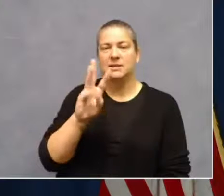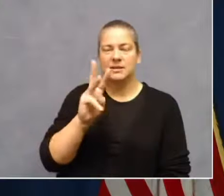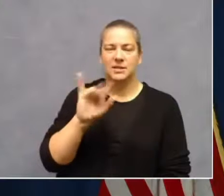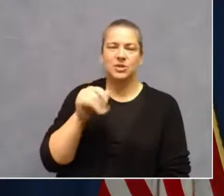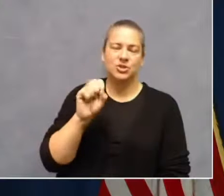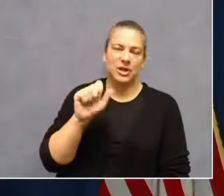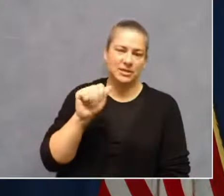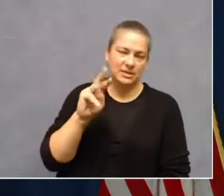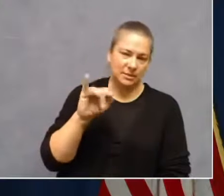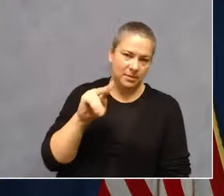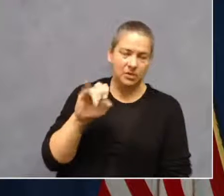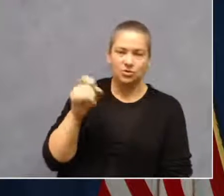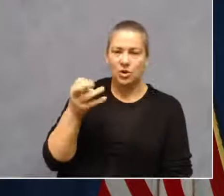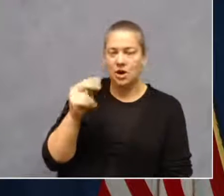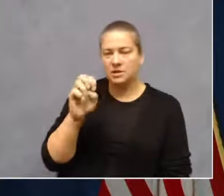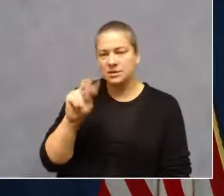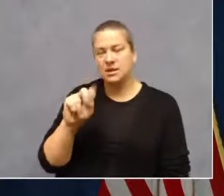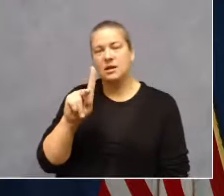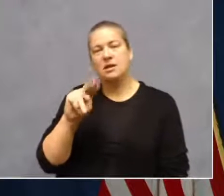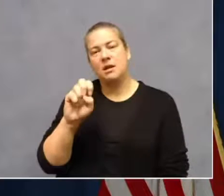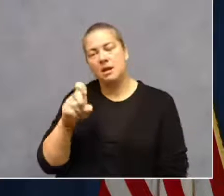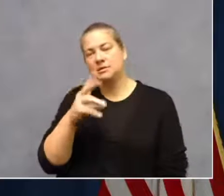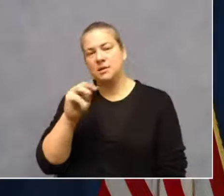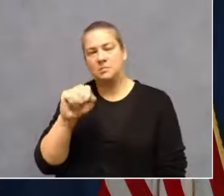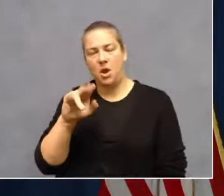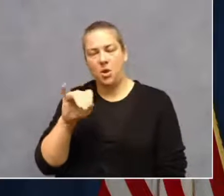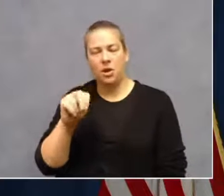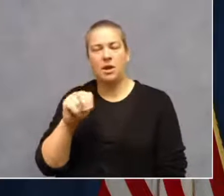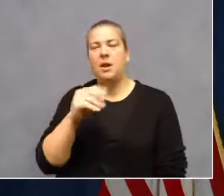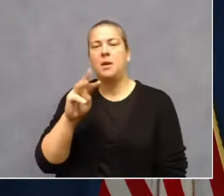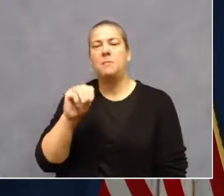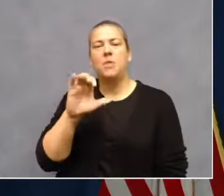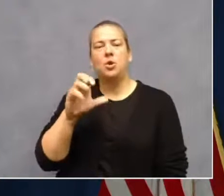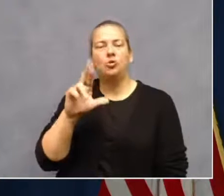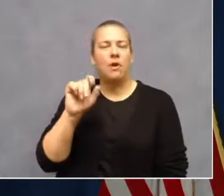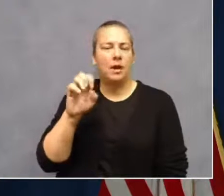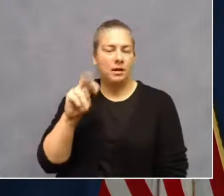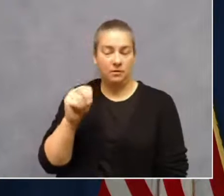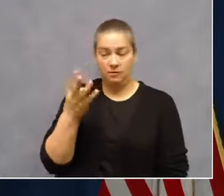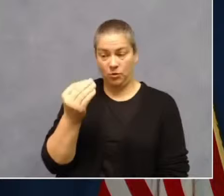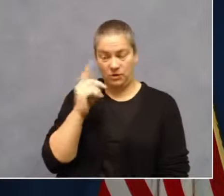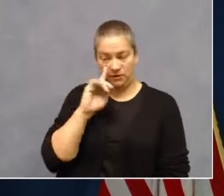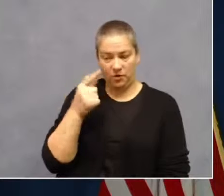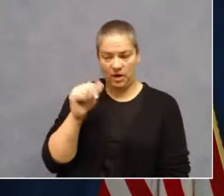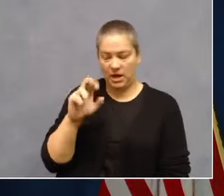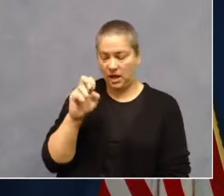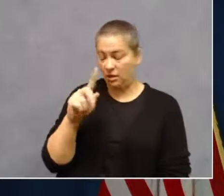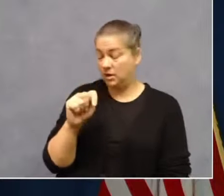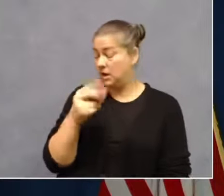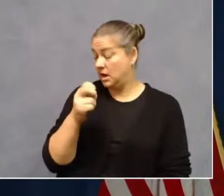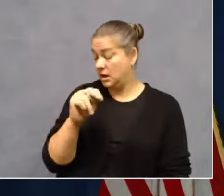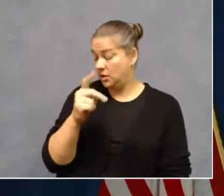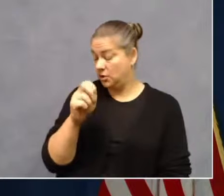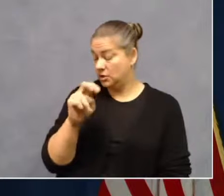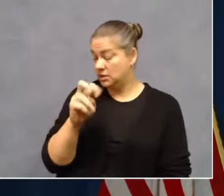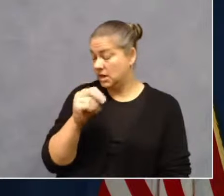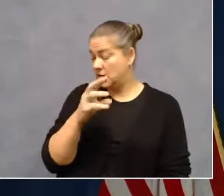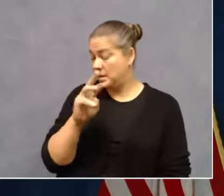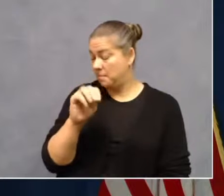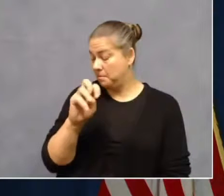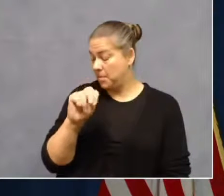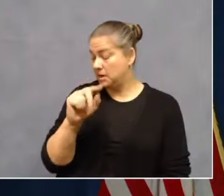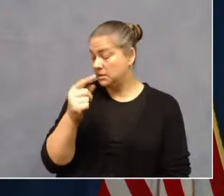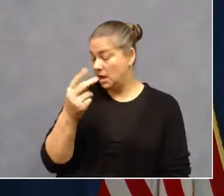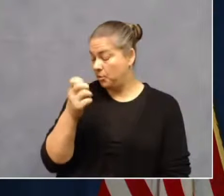Knox, Marion, and McCracken. 14 for Garrett, Henderson, Montgomery, and Todd. 13 for